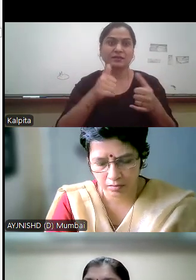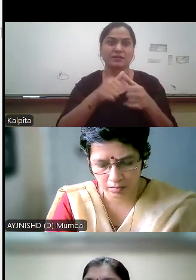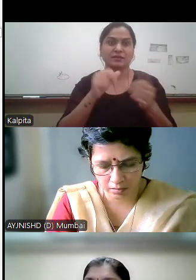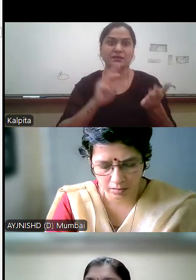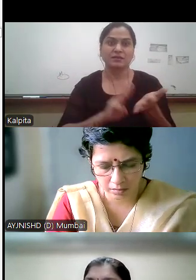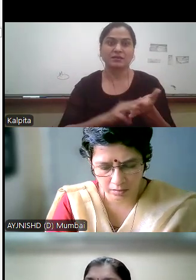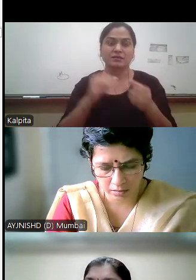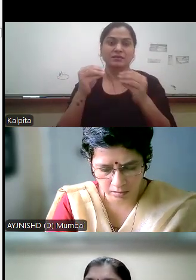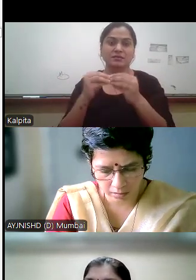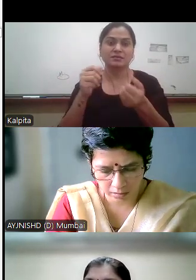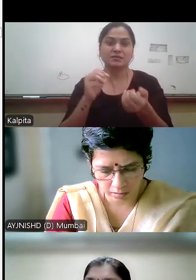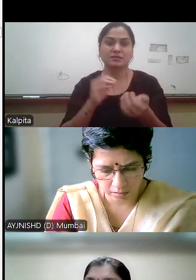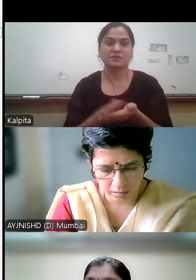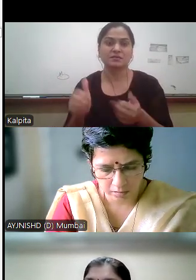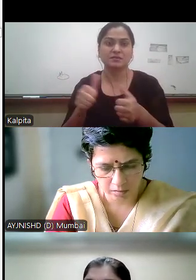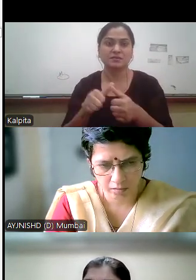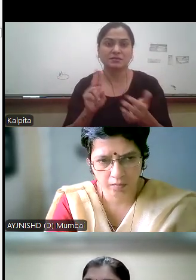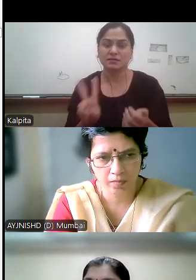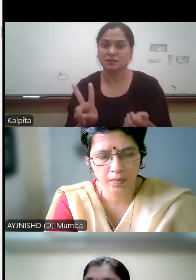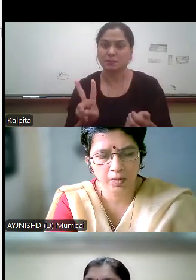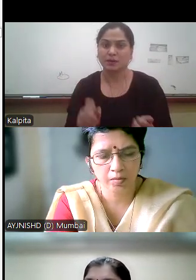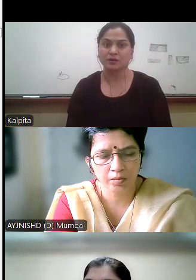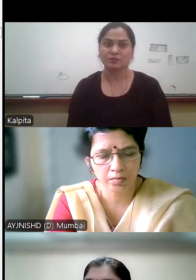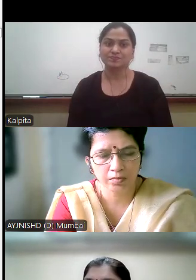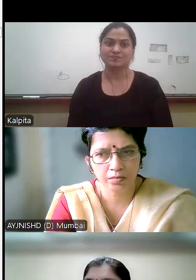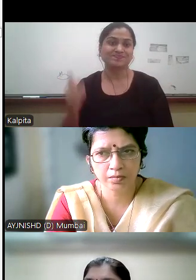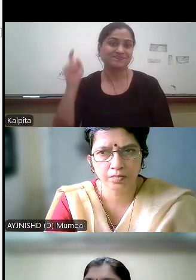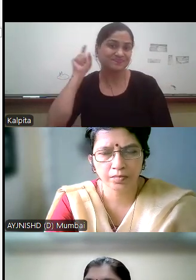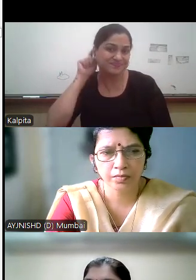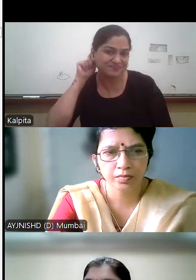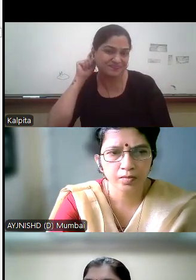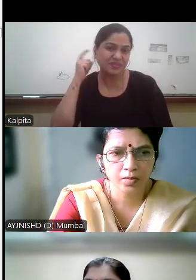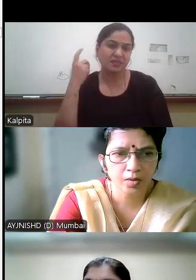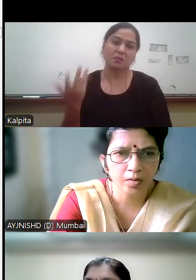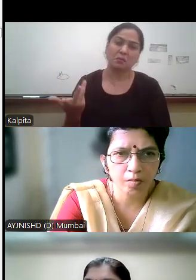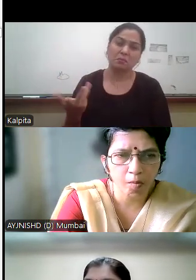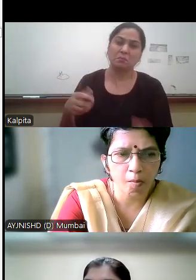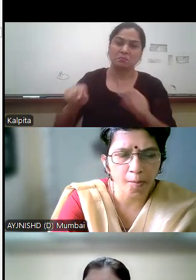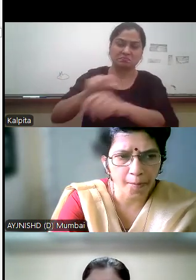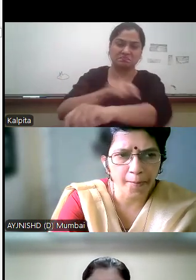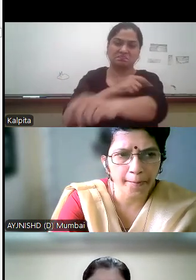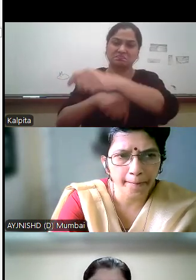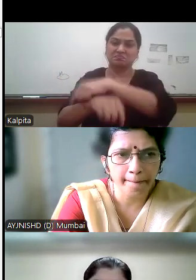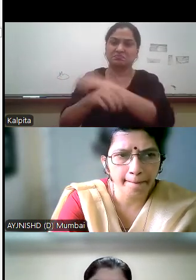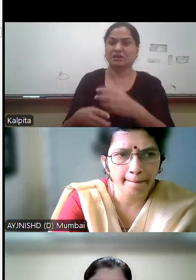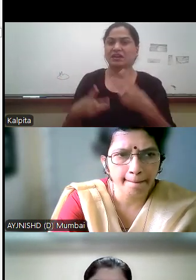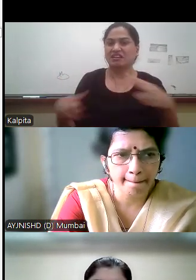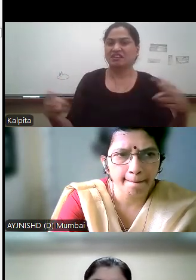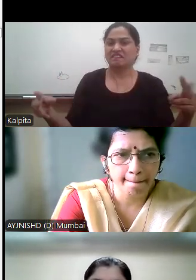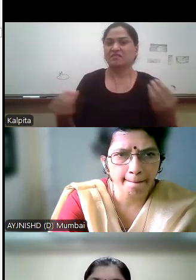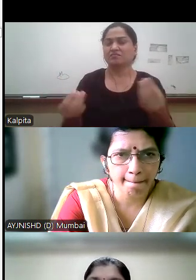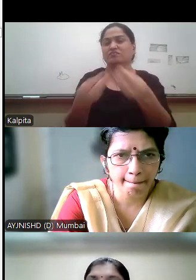aids, softwares, all the devices which they need are provided to them free of cost at the National Trust Fund